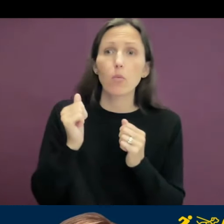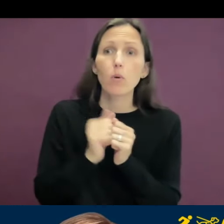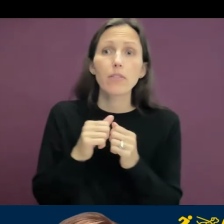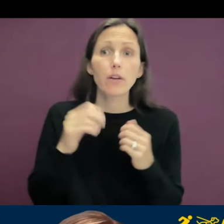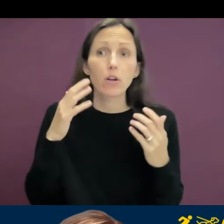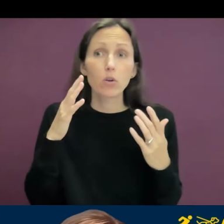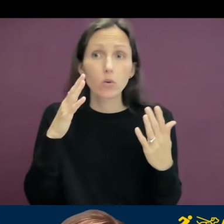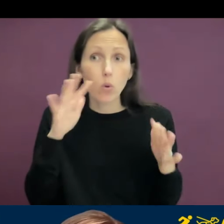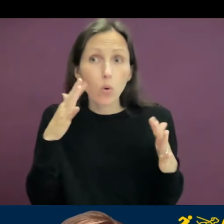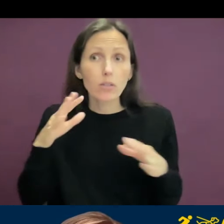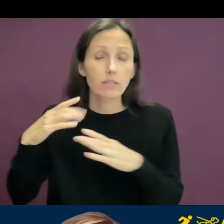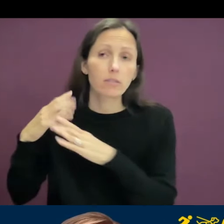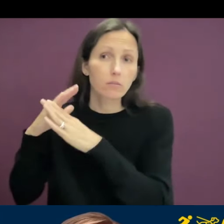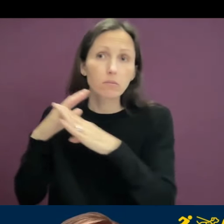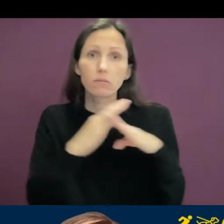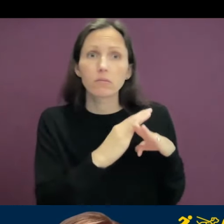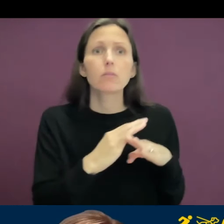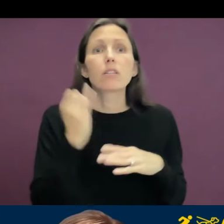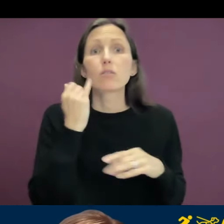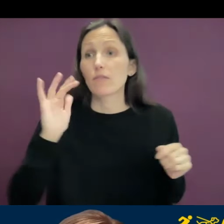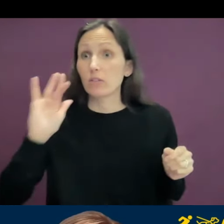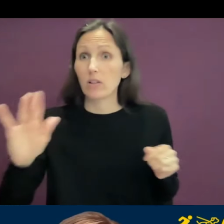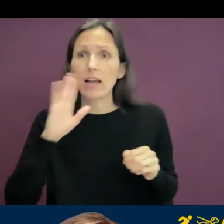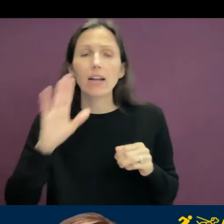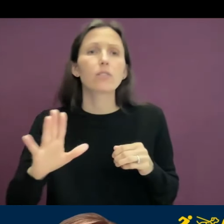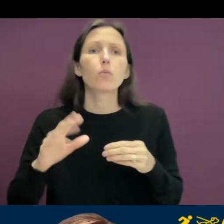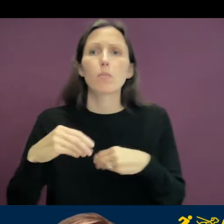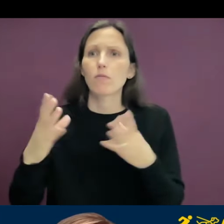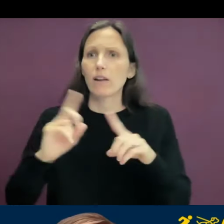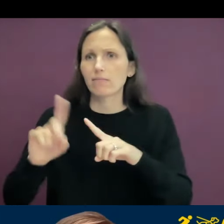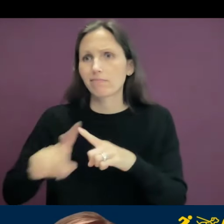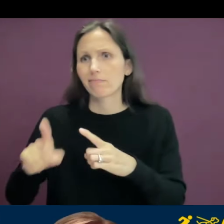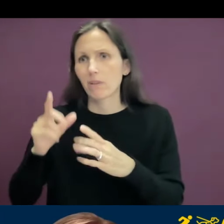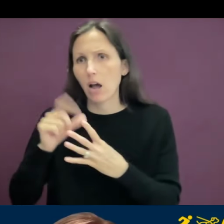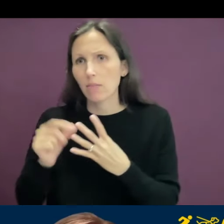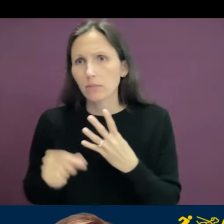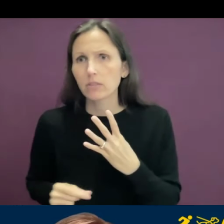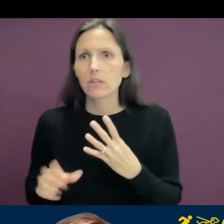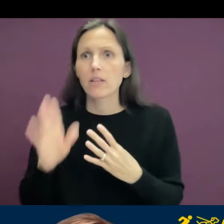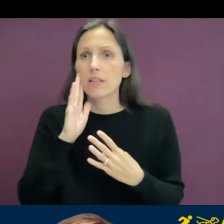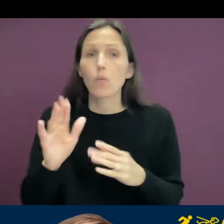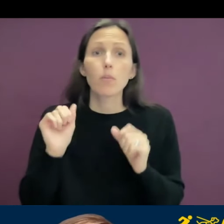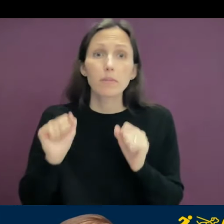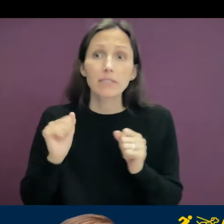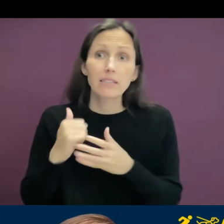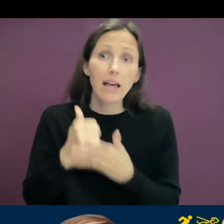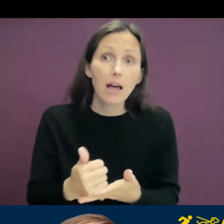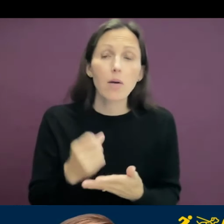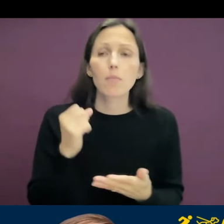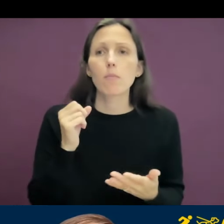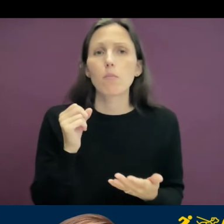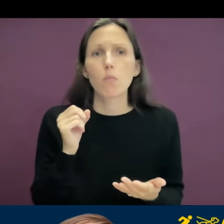select this, it's going to give you a number of different options that would potentially help or be accommodations